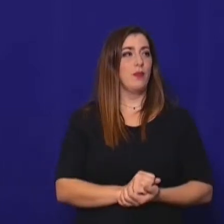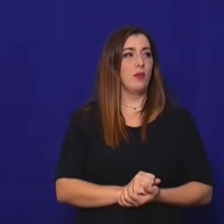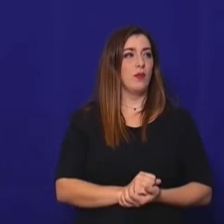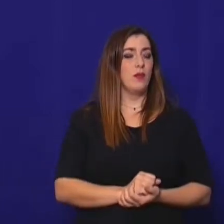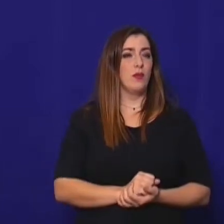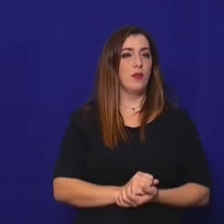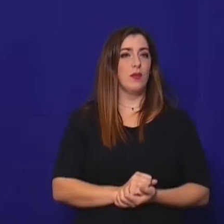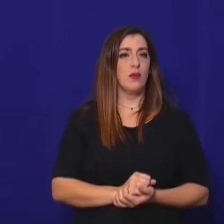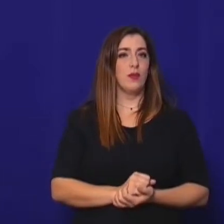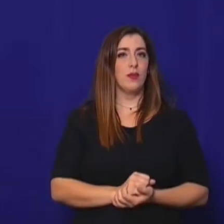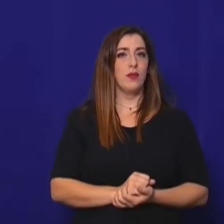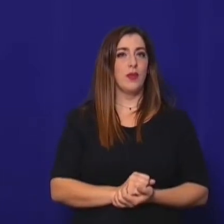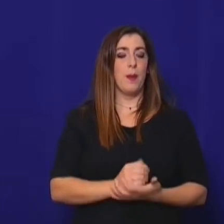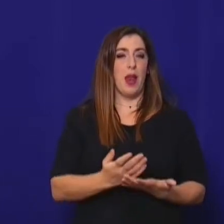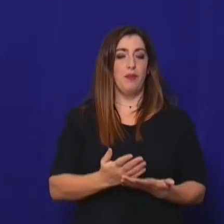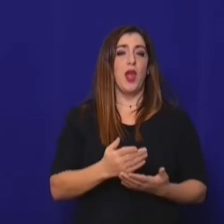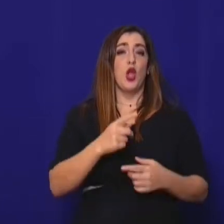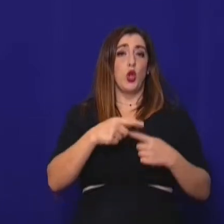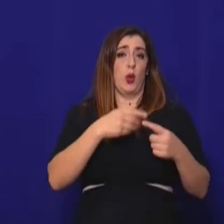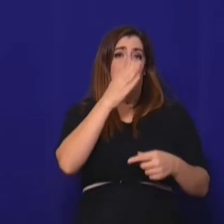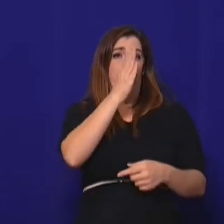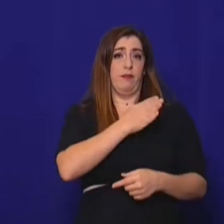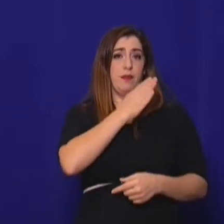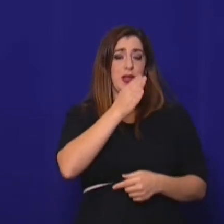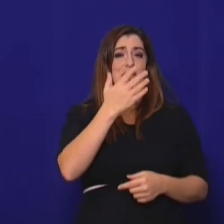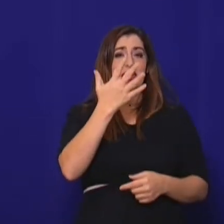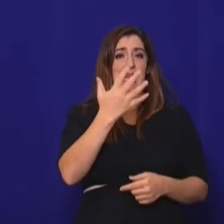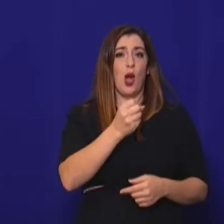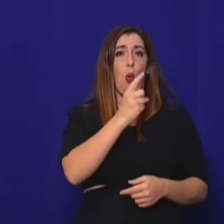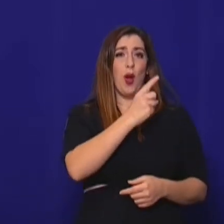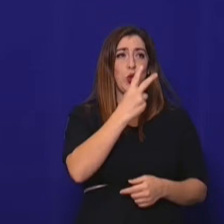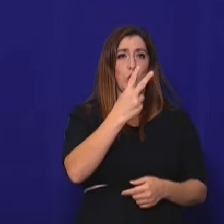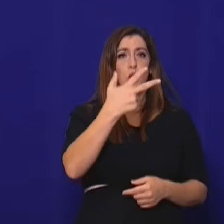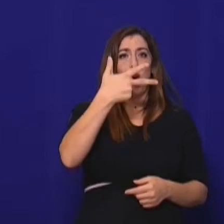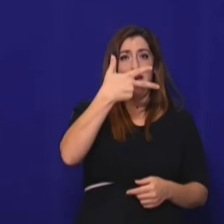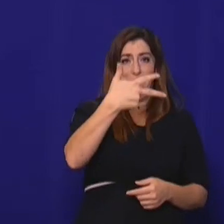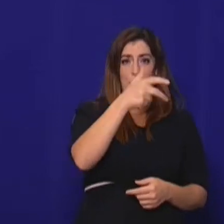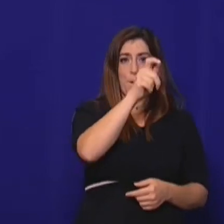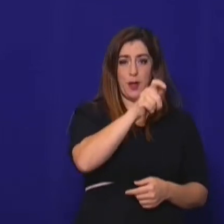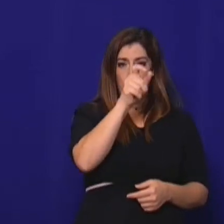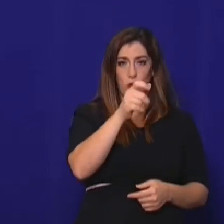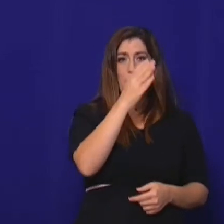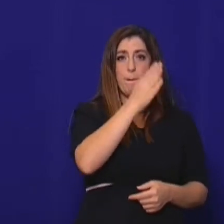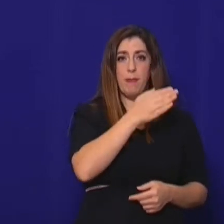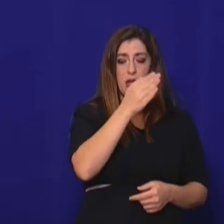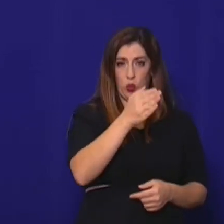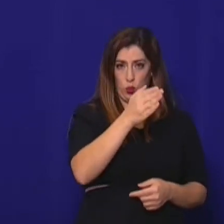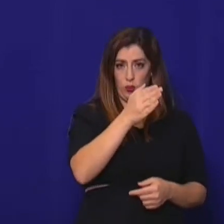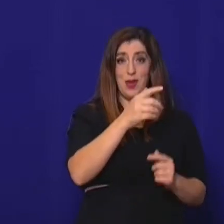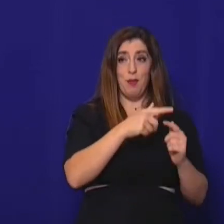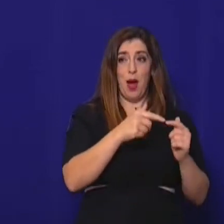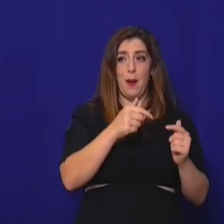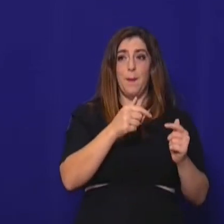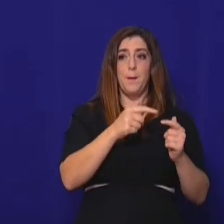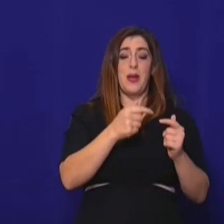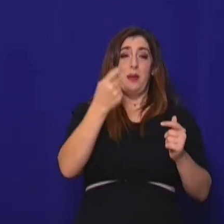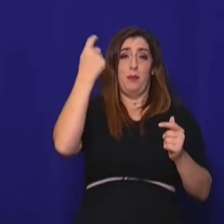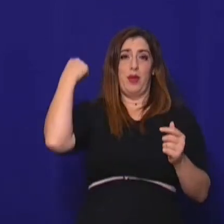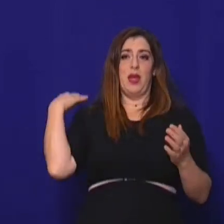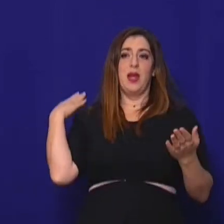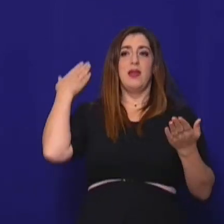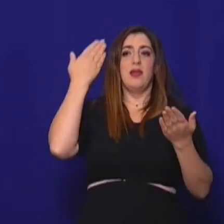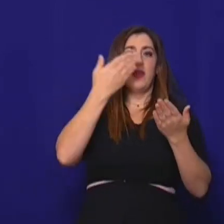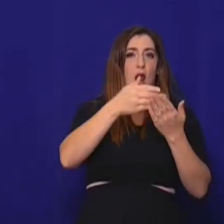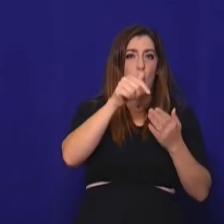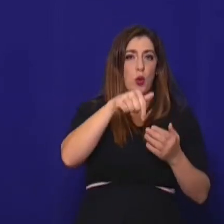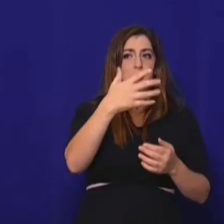l-liġi rapportat huwa kellna 128 cases, però bejn il-bieraħ u dalodu kellna 4 każijiet oħra